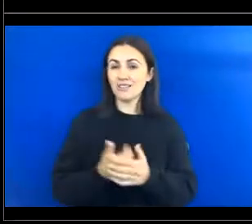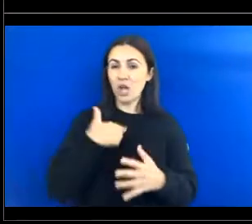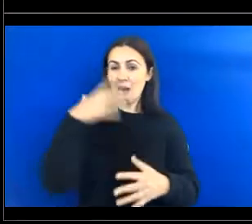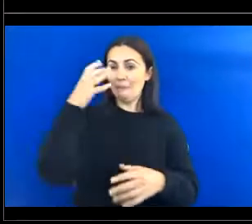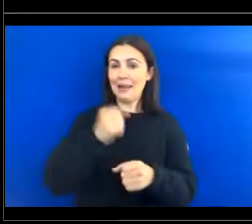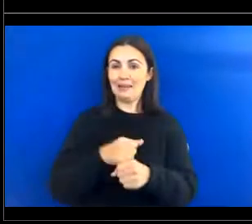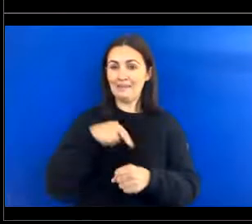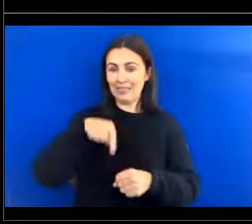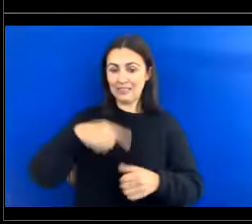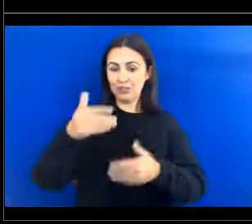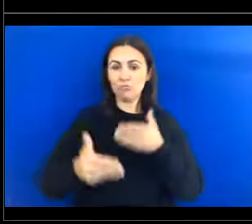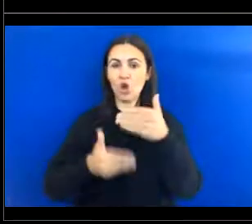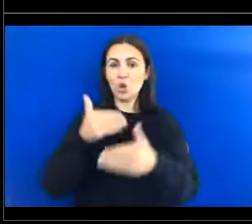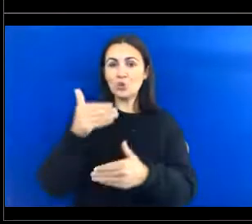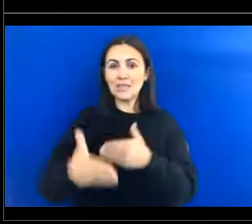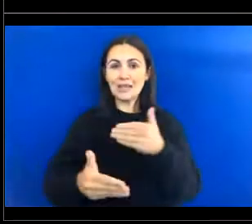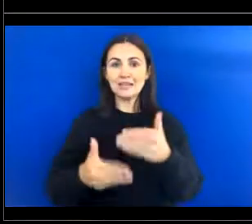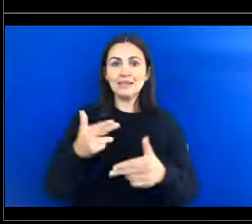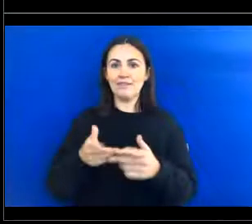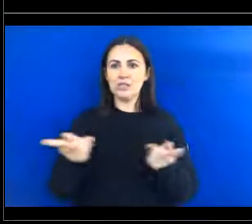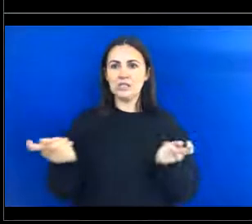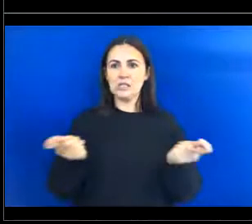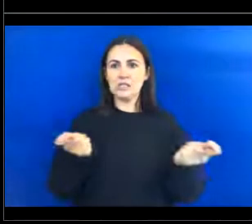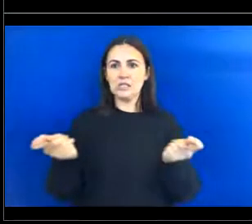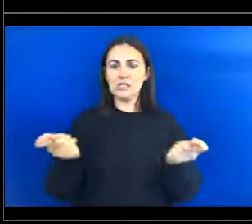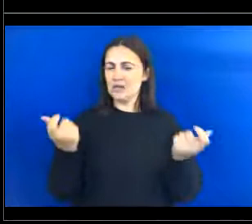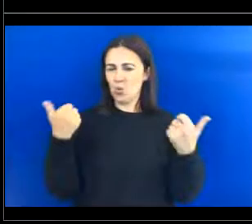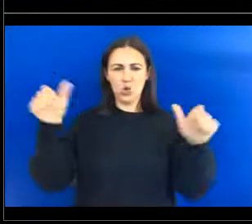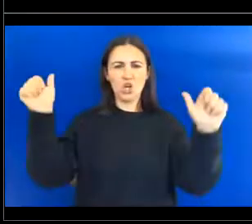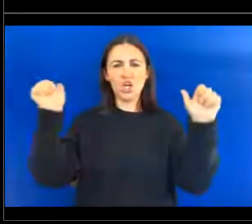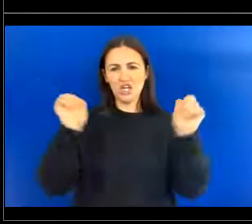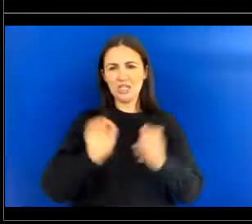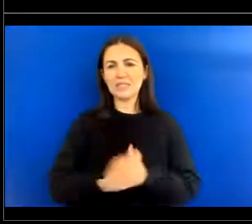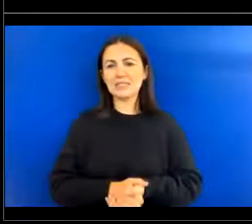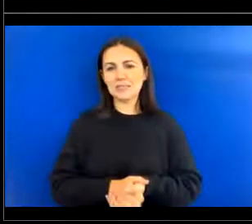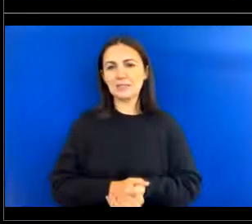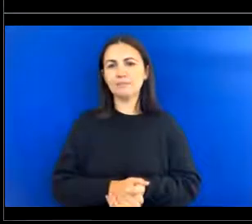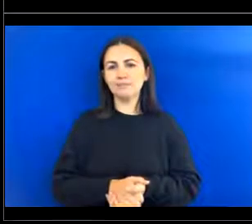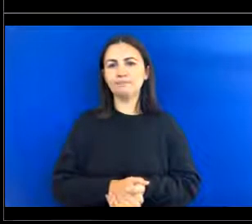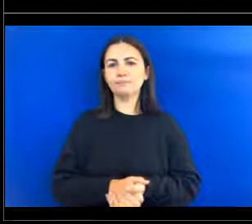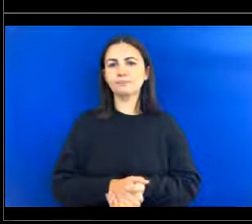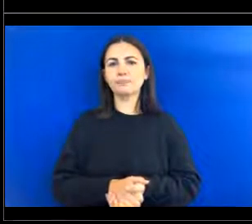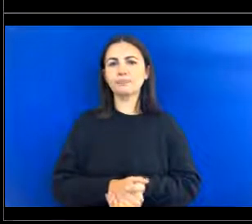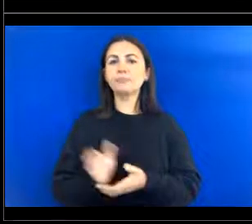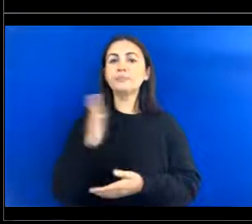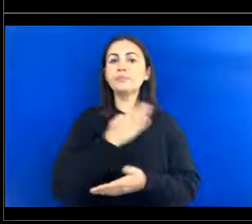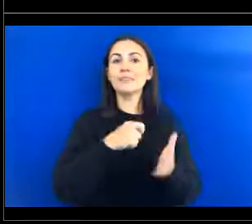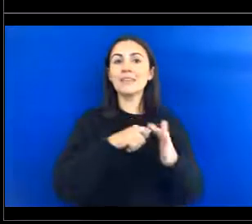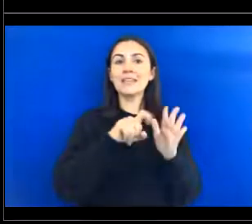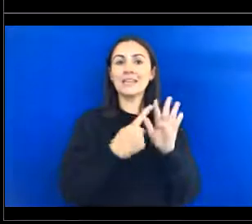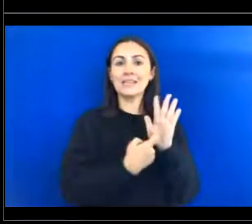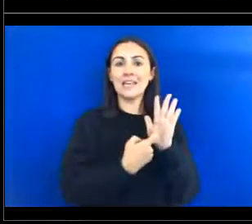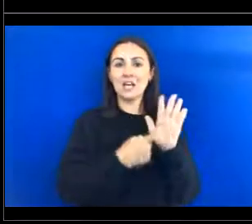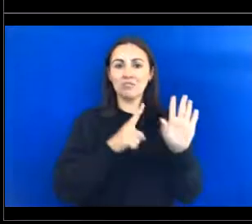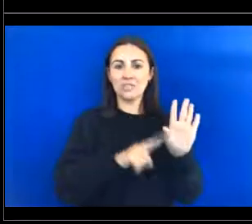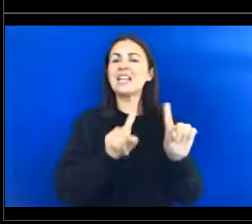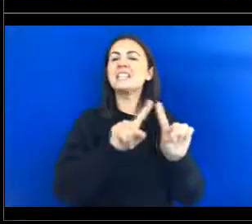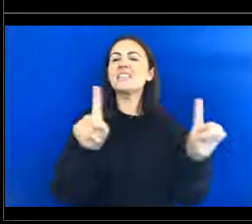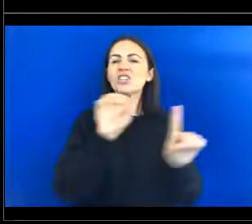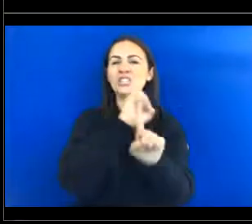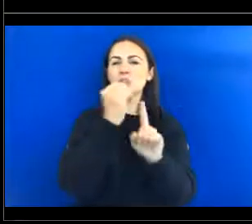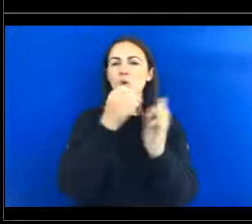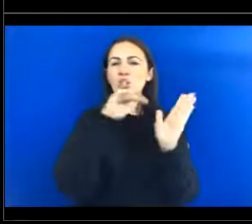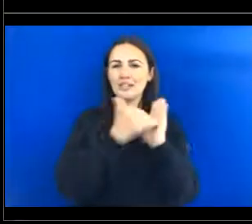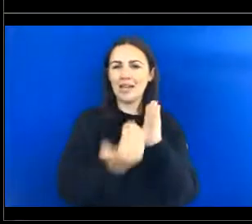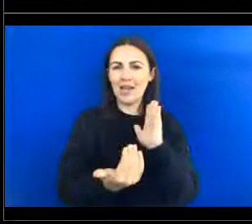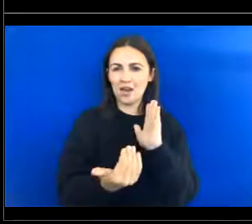process that's worked very well for a lot of years. So in our little scenario, what we've got here is what happened